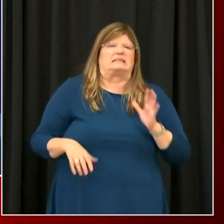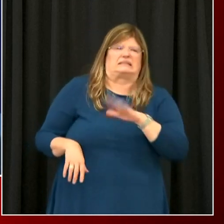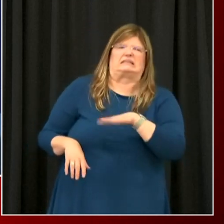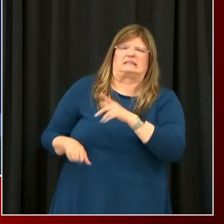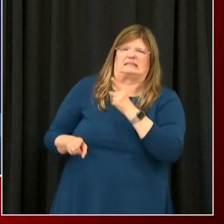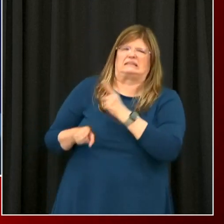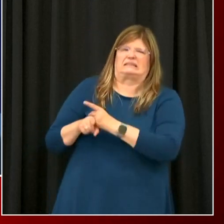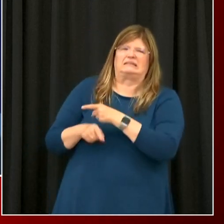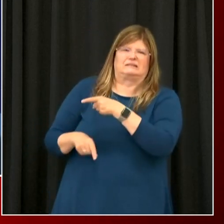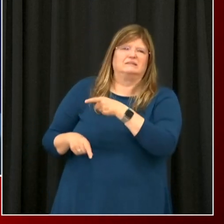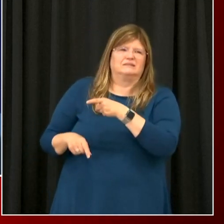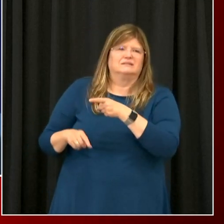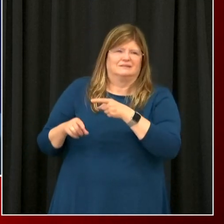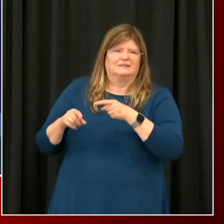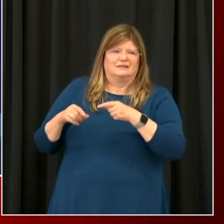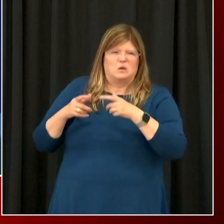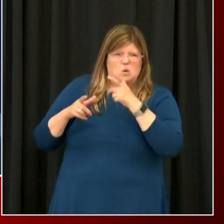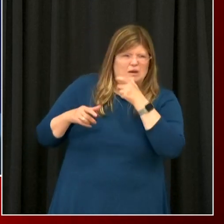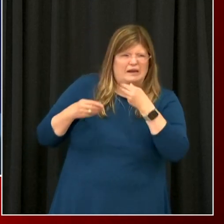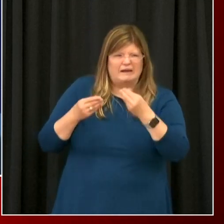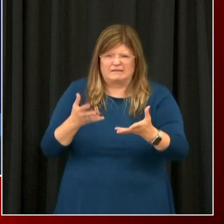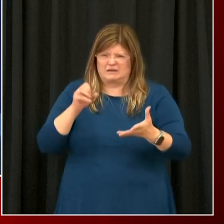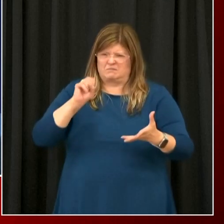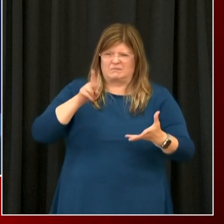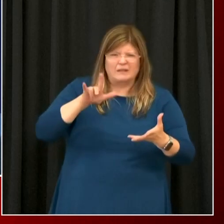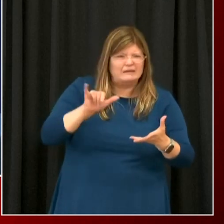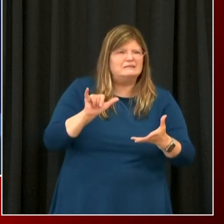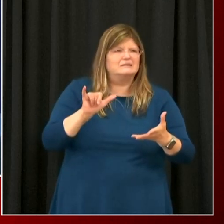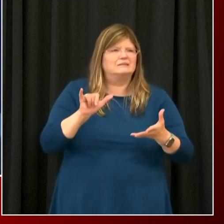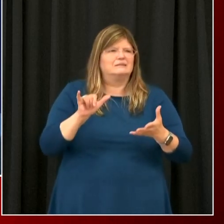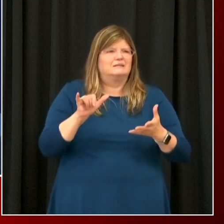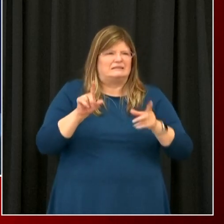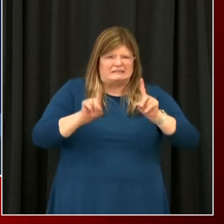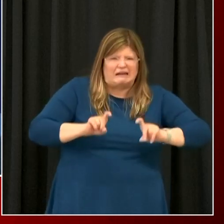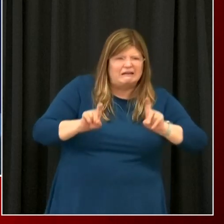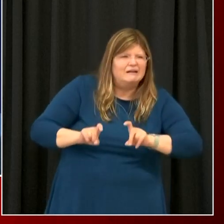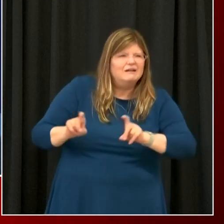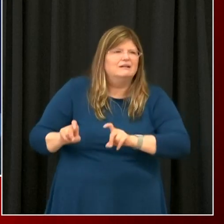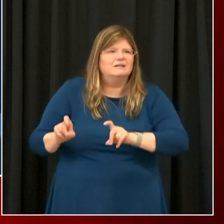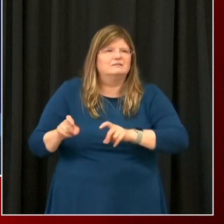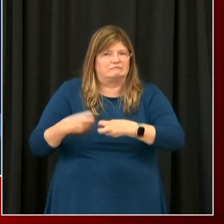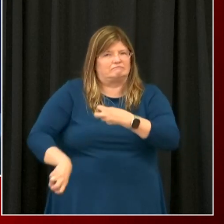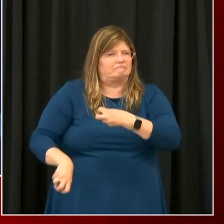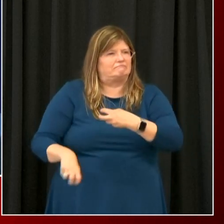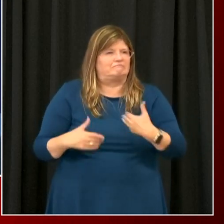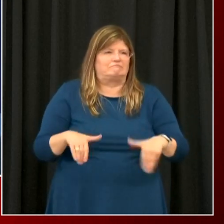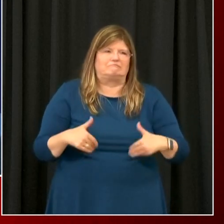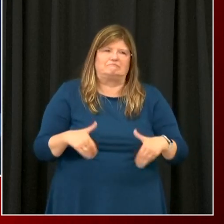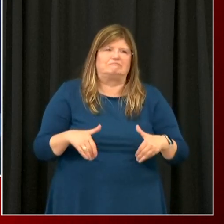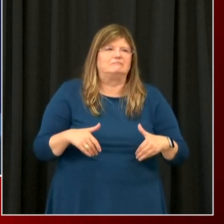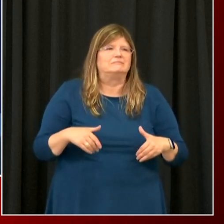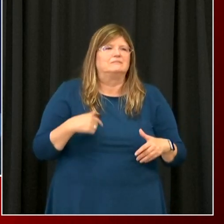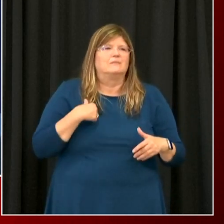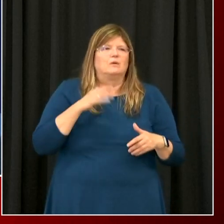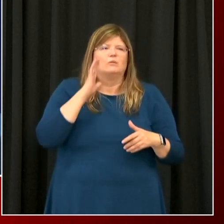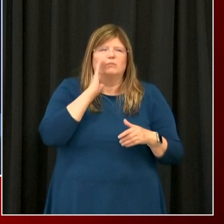tough around testing. And so we know how to run mass vaccination clinics. We've done them